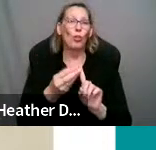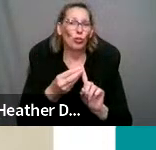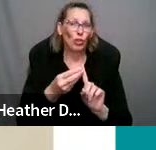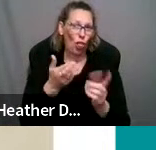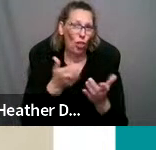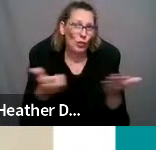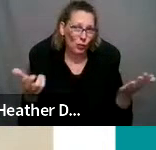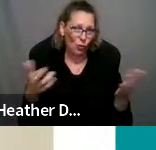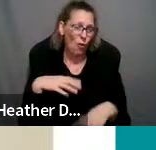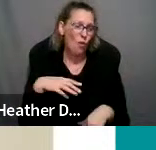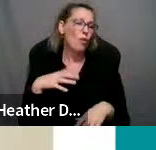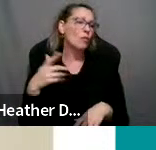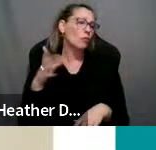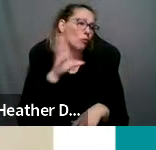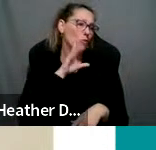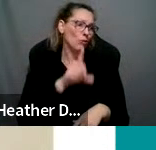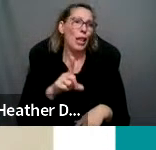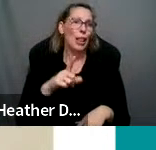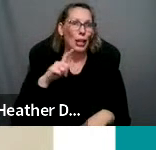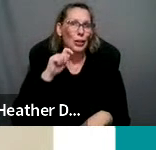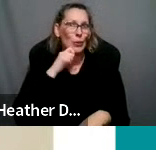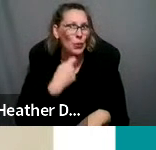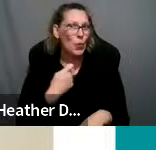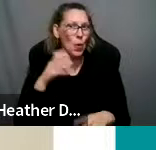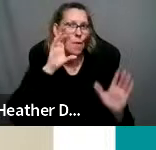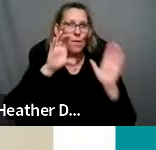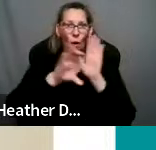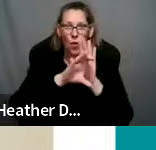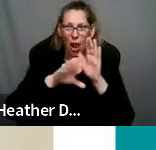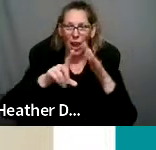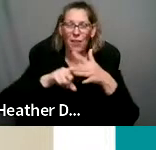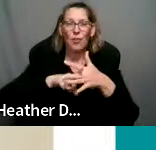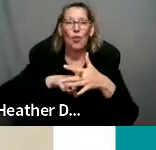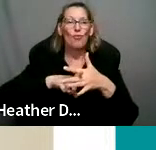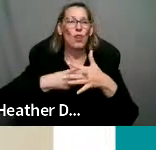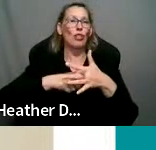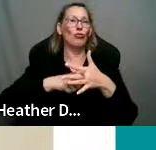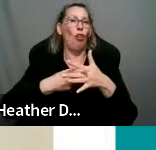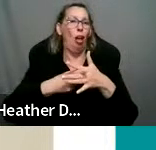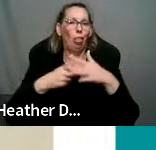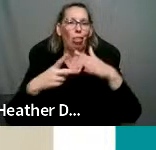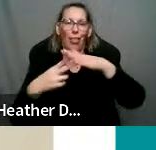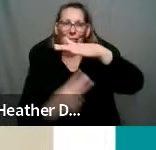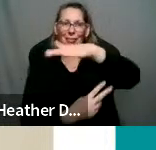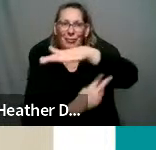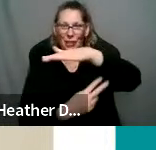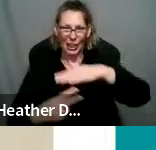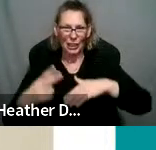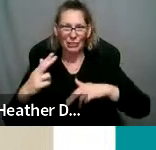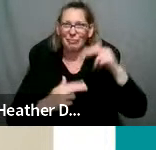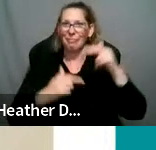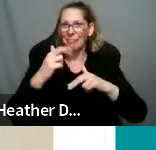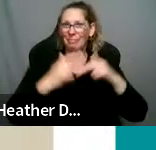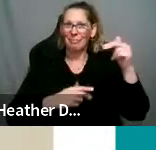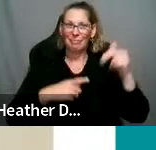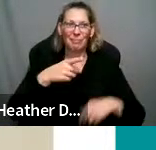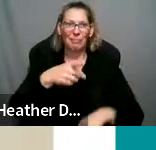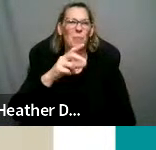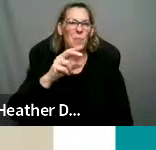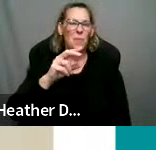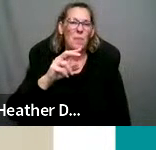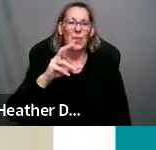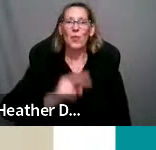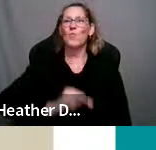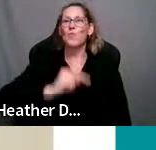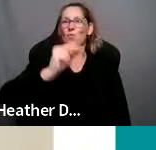resources. Some really cool photographs of the original interstate bridge that was built. This is the north span that